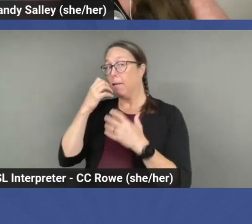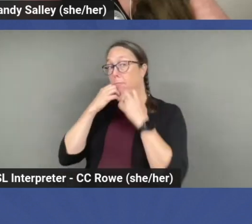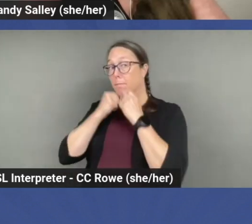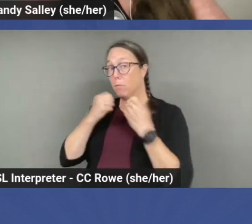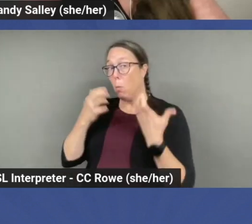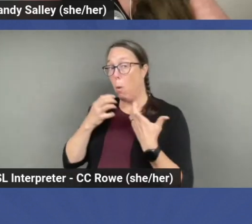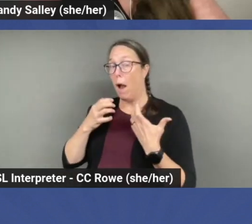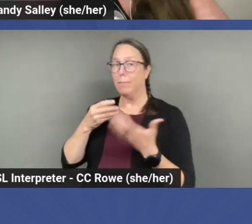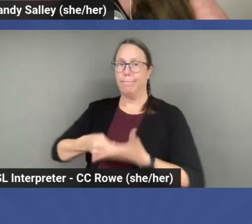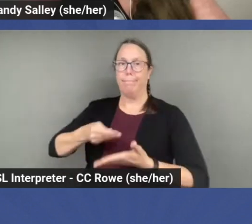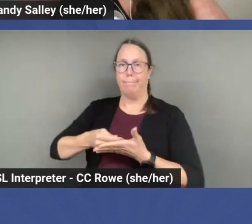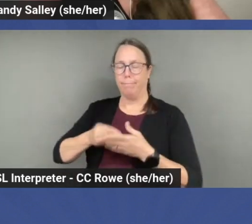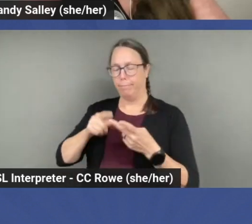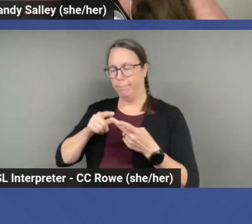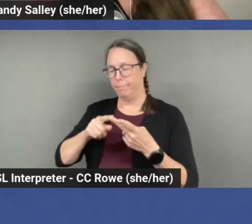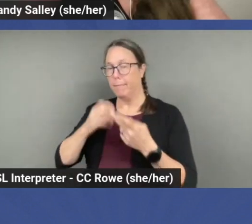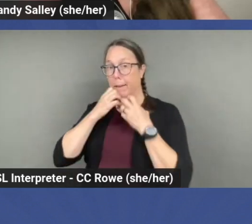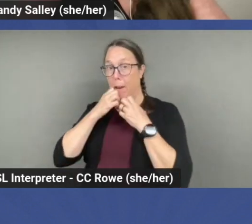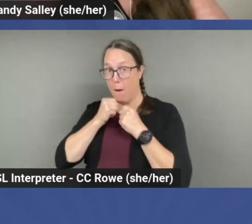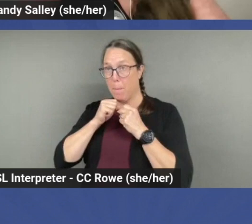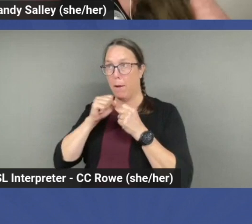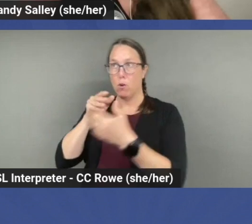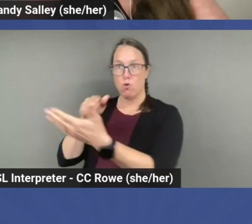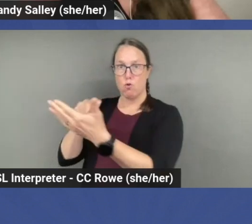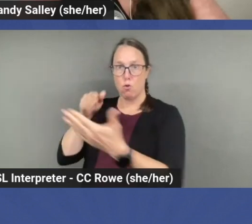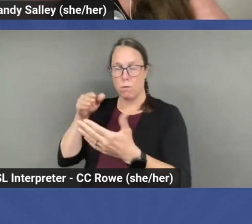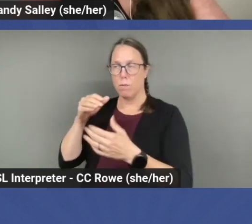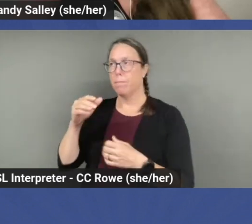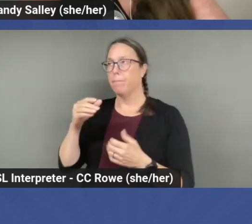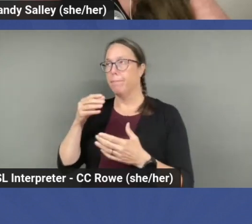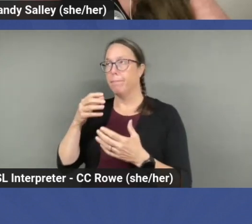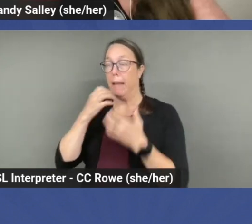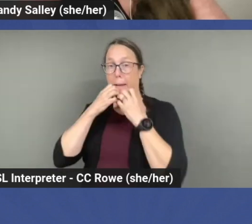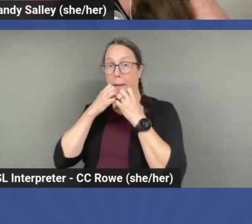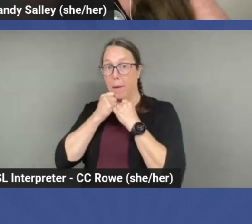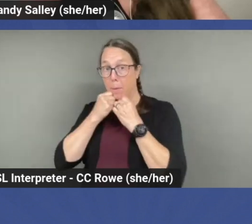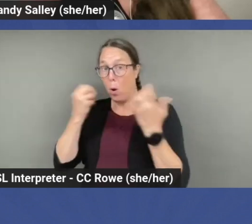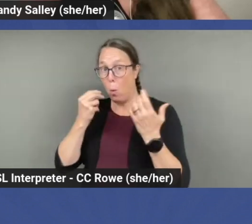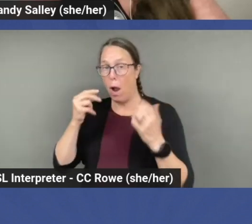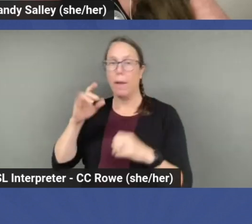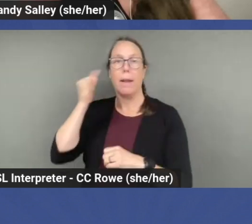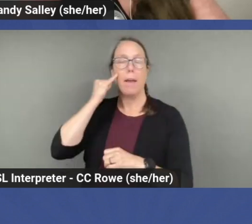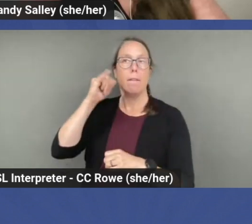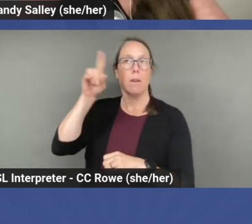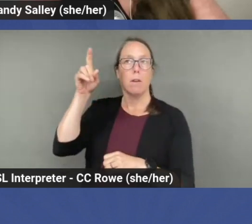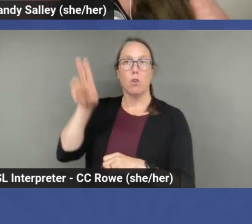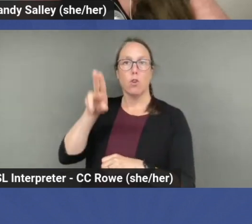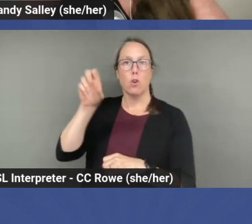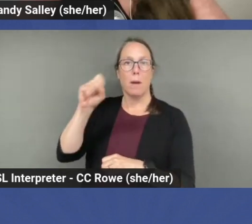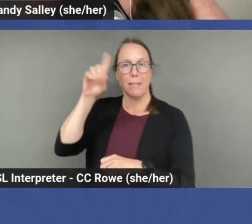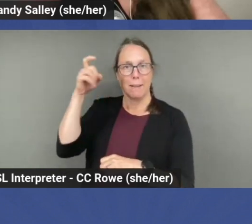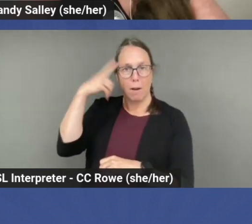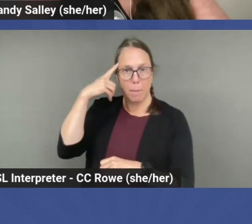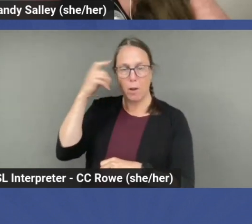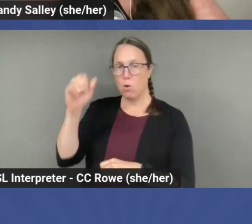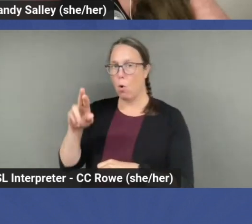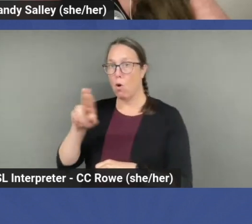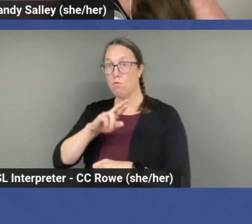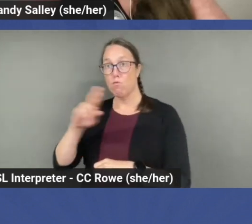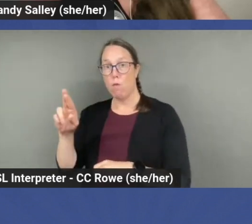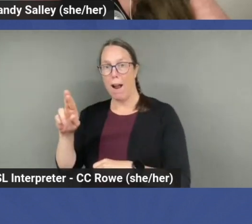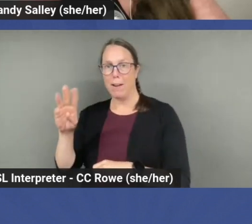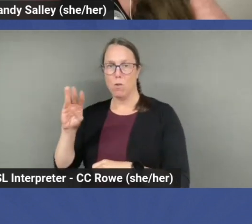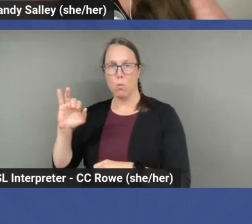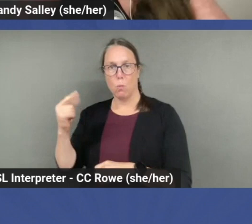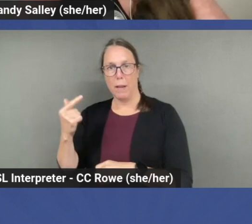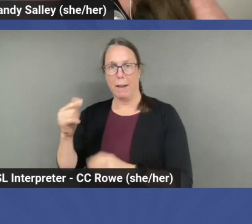about legal trouble. They care about if the United States government or a right-wing attorney general in Texas is going to come